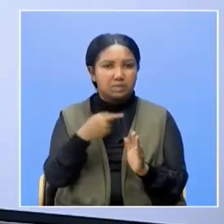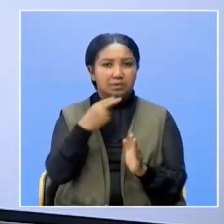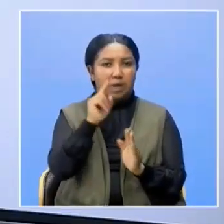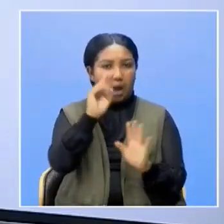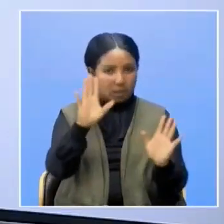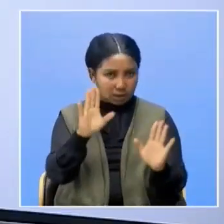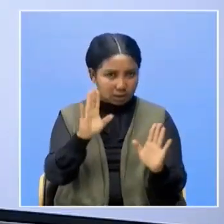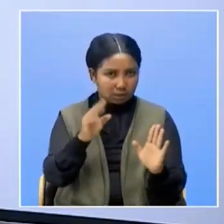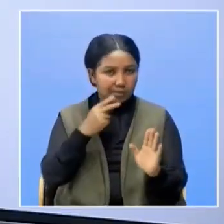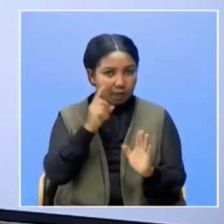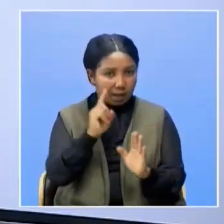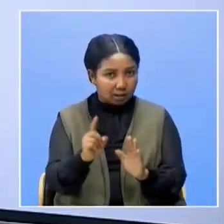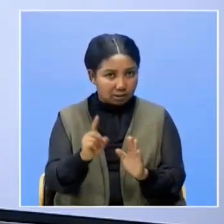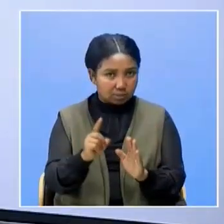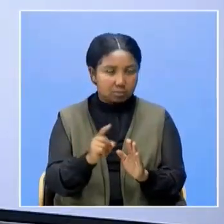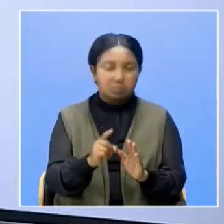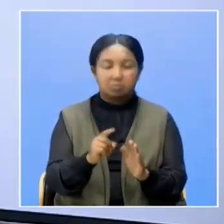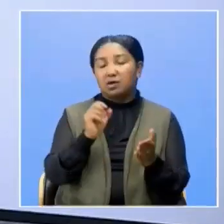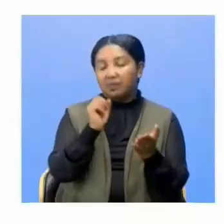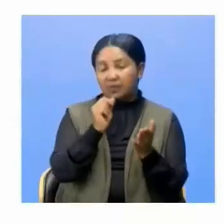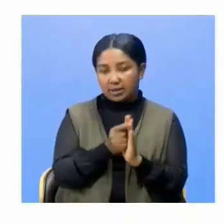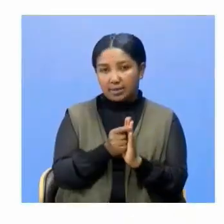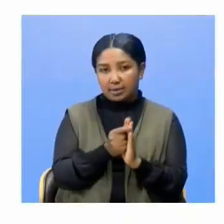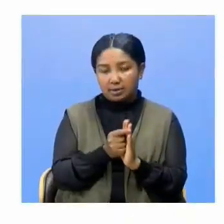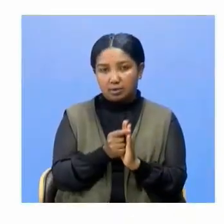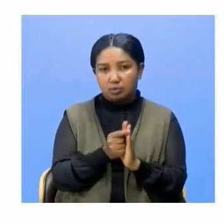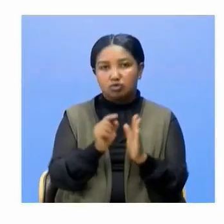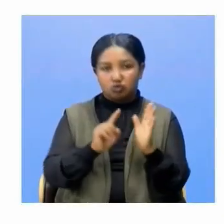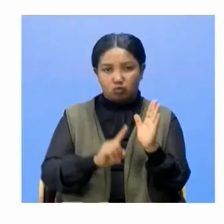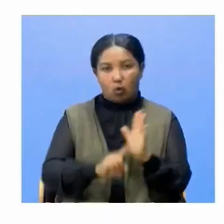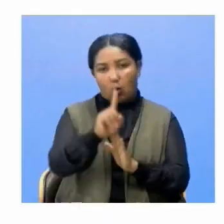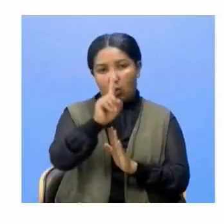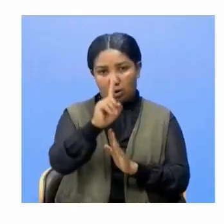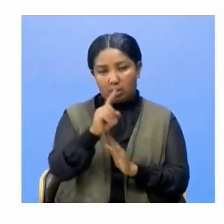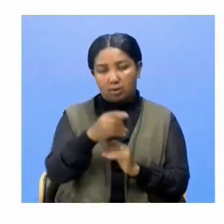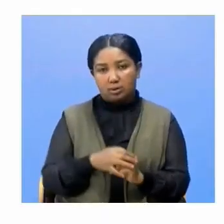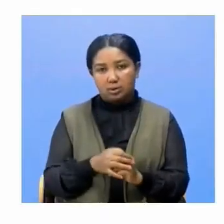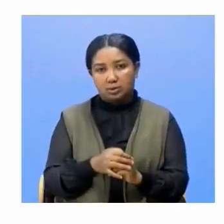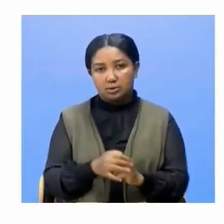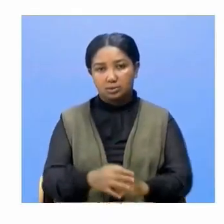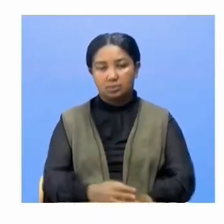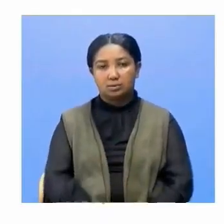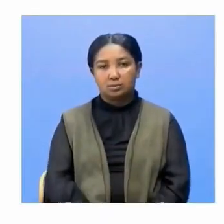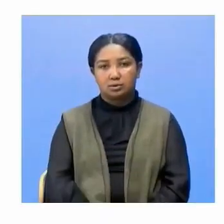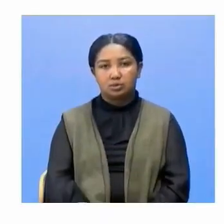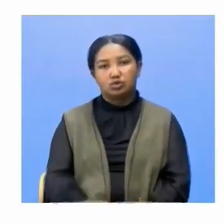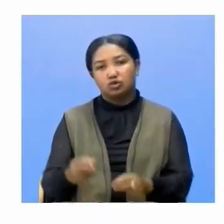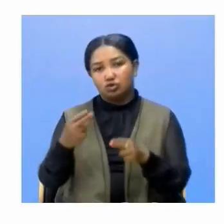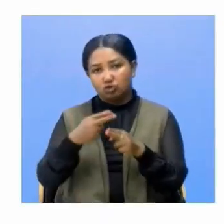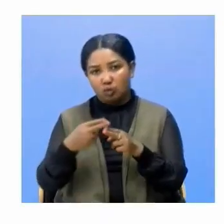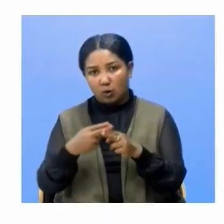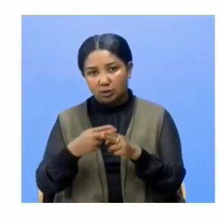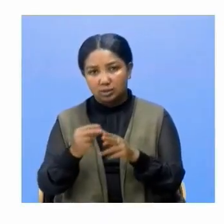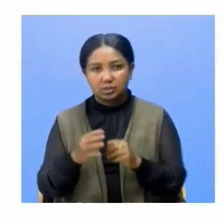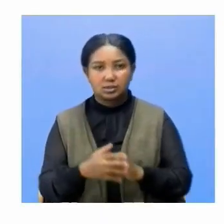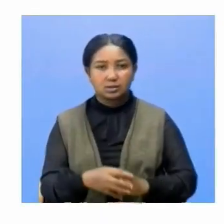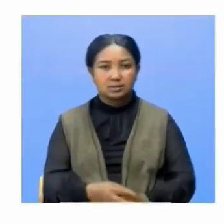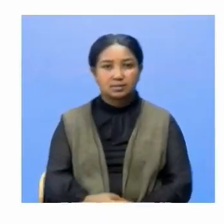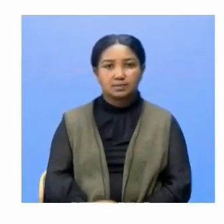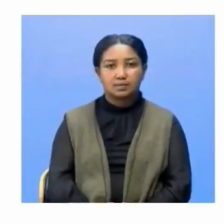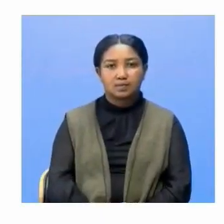are called one-syllable words, like, for example, tall, yeah? Short,